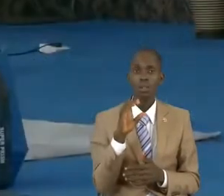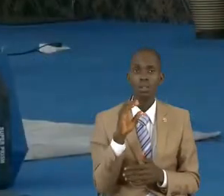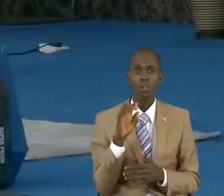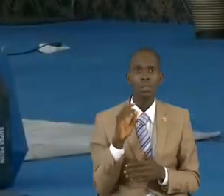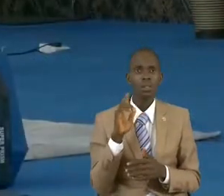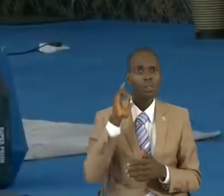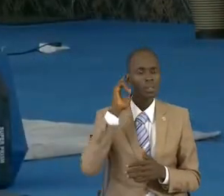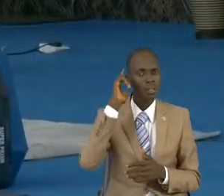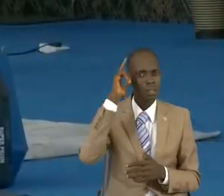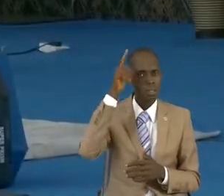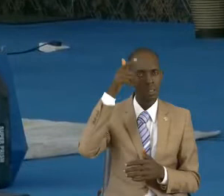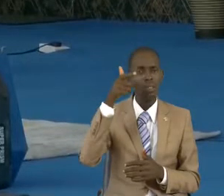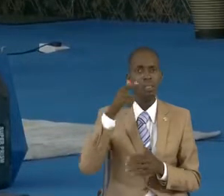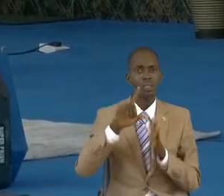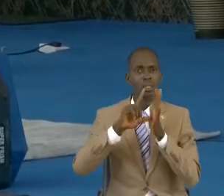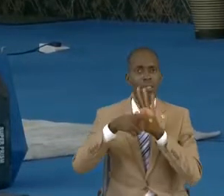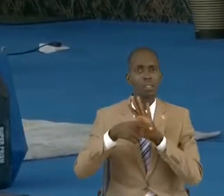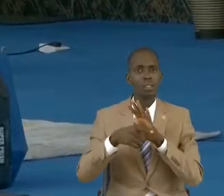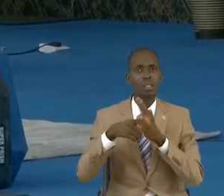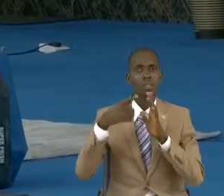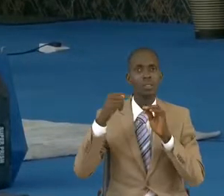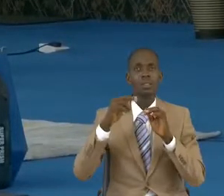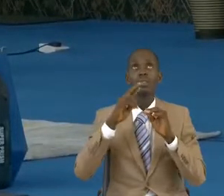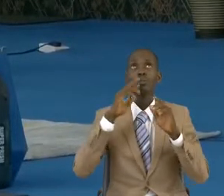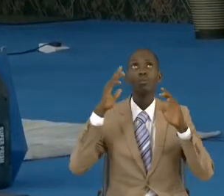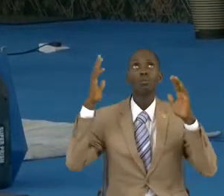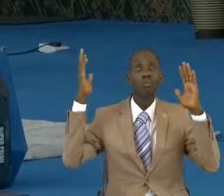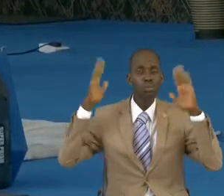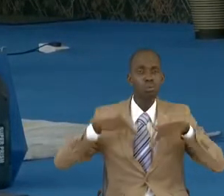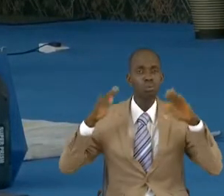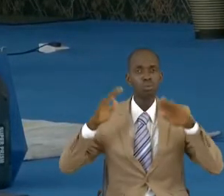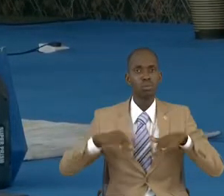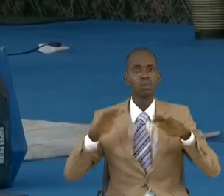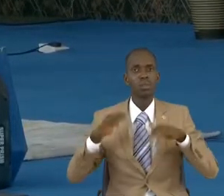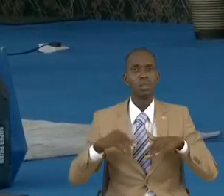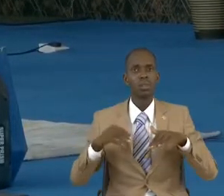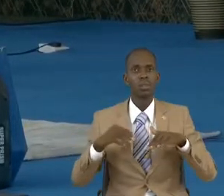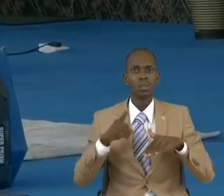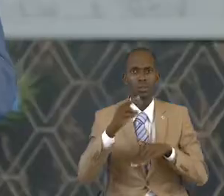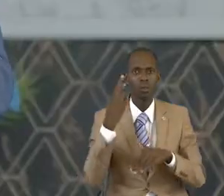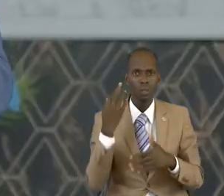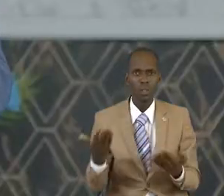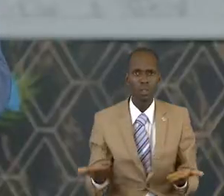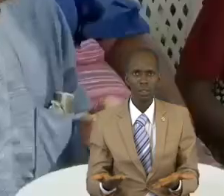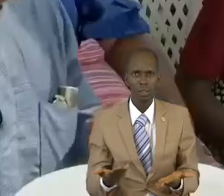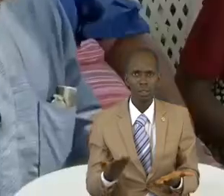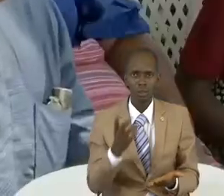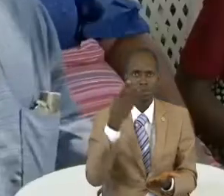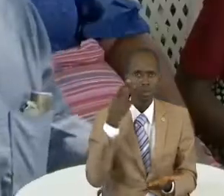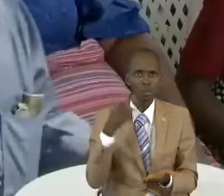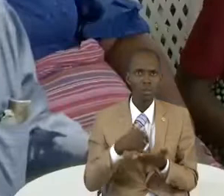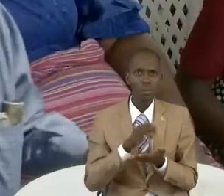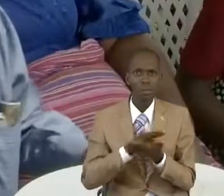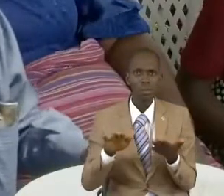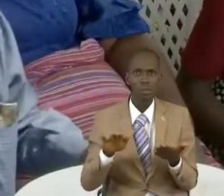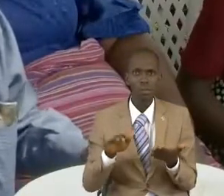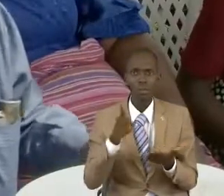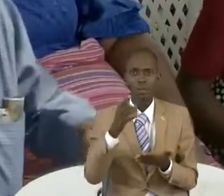rain came pouring down. Were you here? Were you